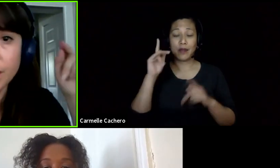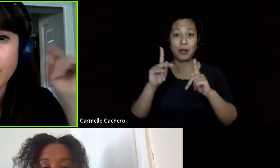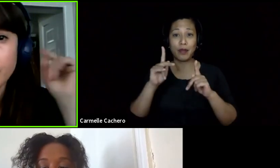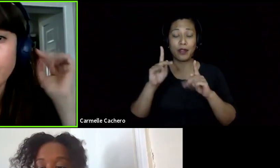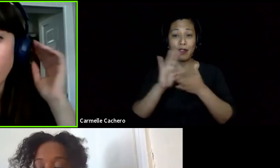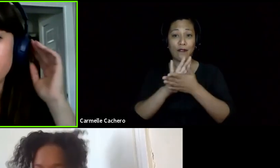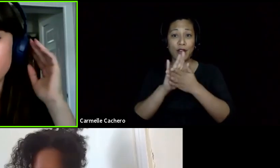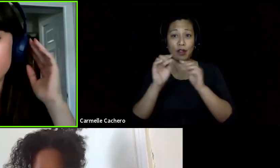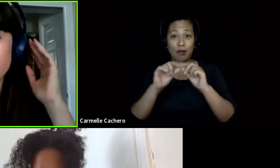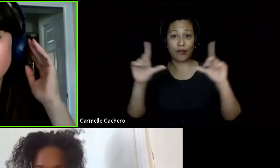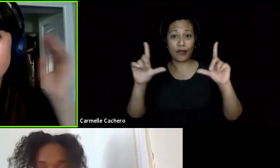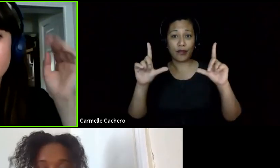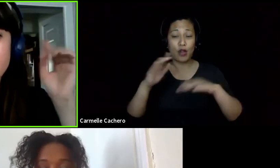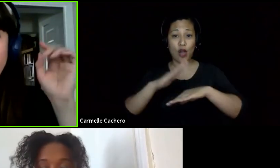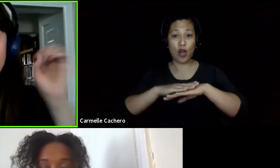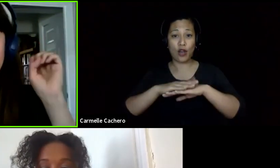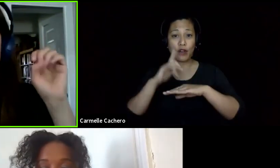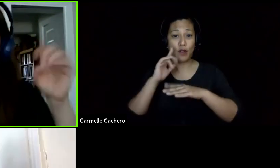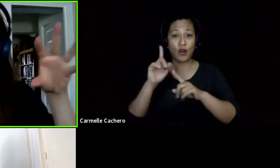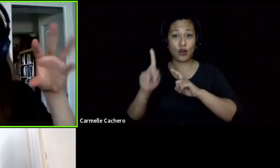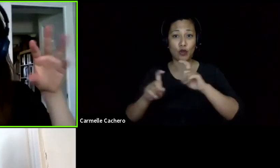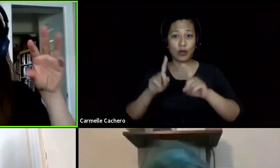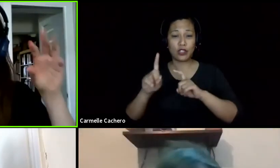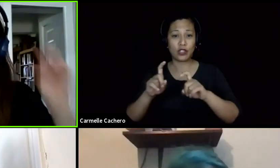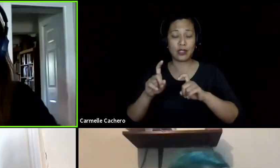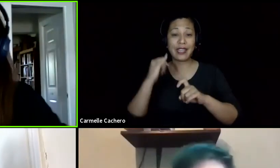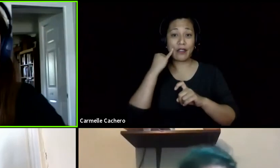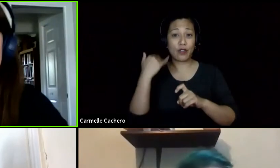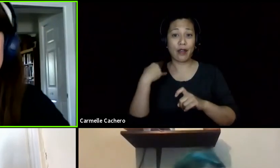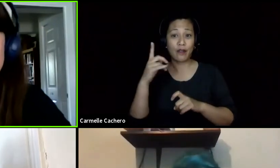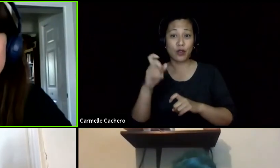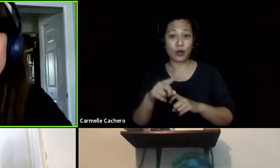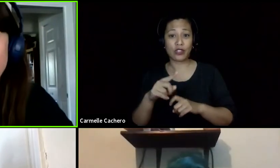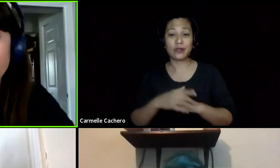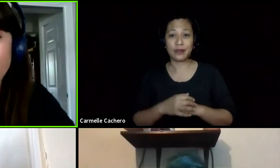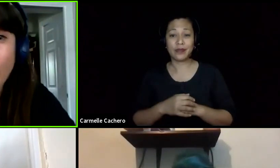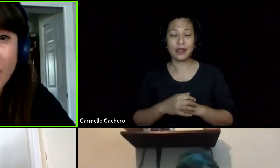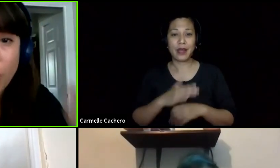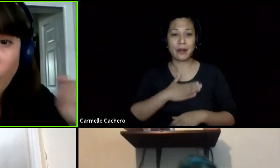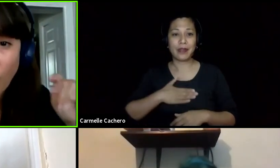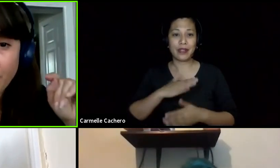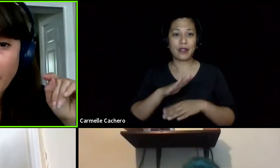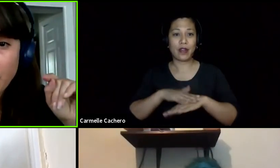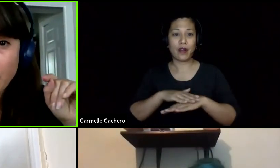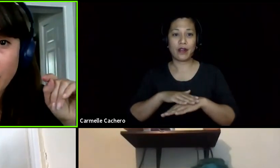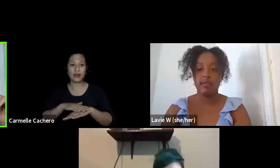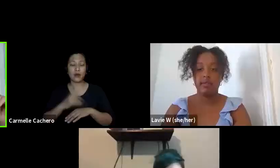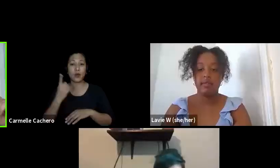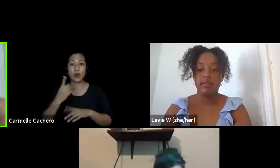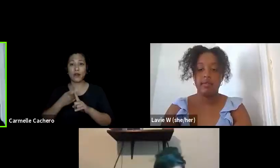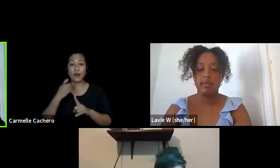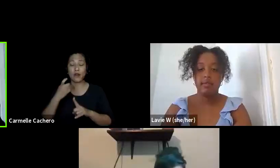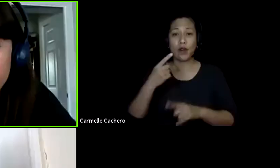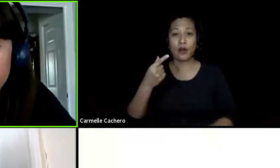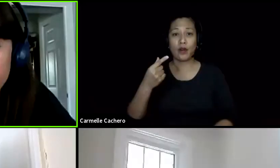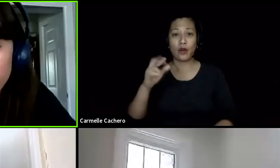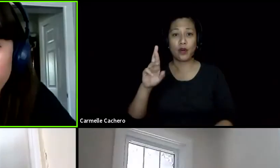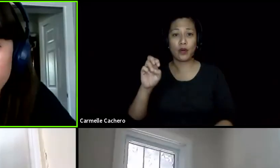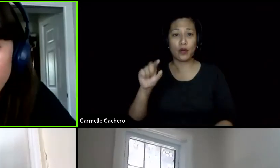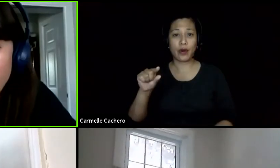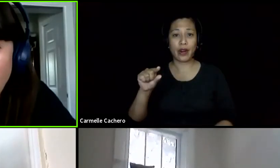on for the questions. And especially if you have a question, please do turn your video on. We have one from Greg earlier.